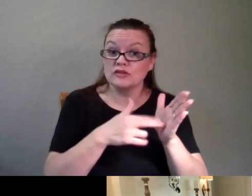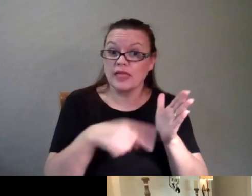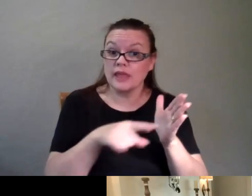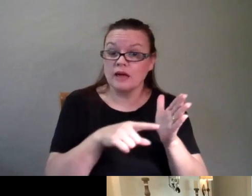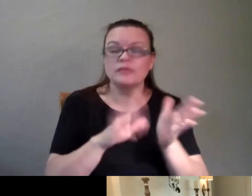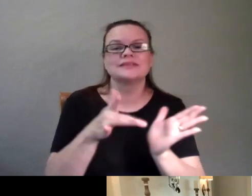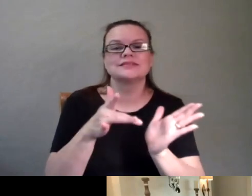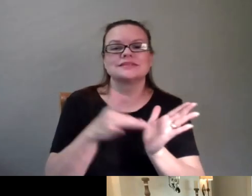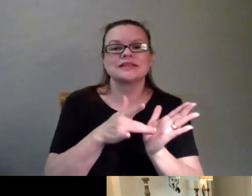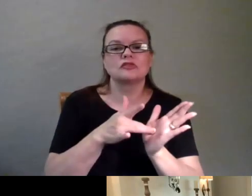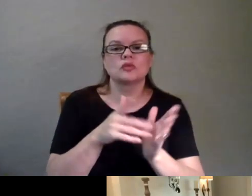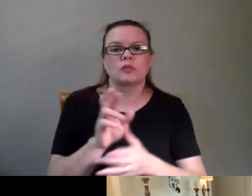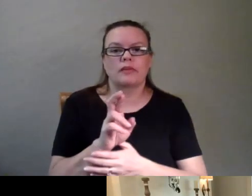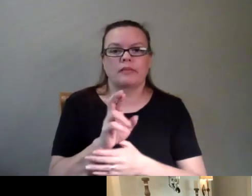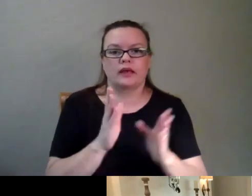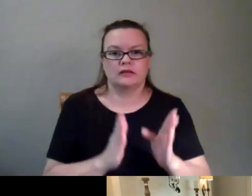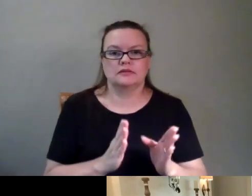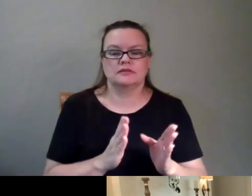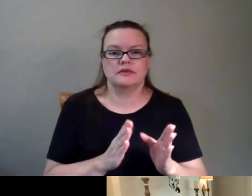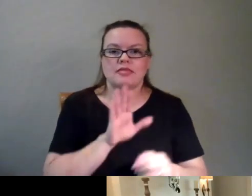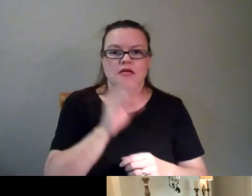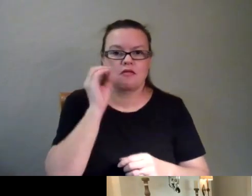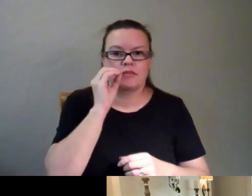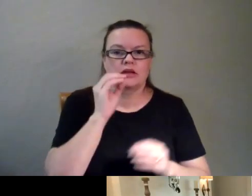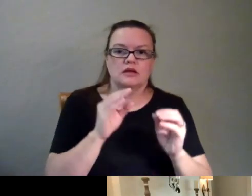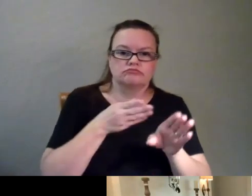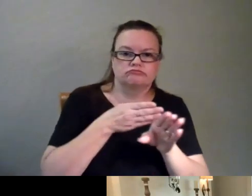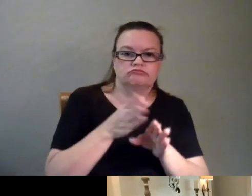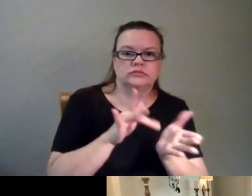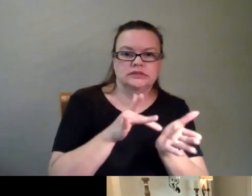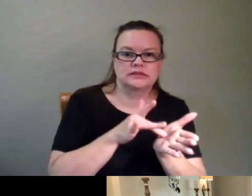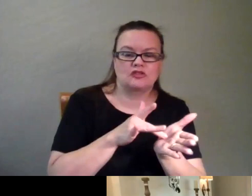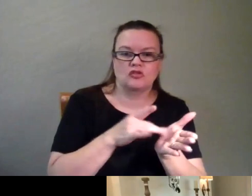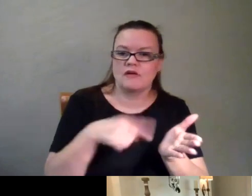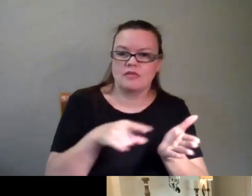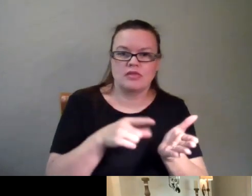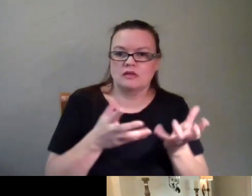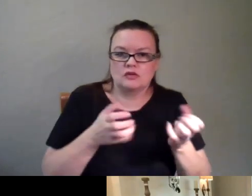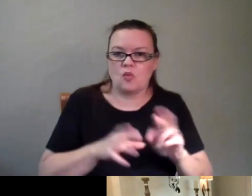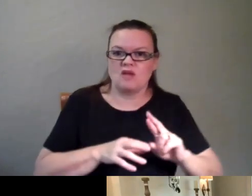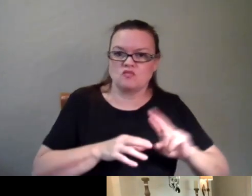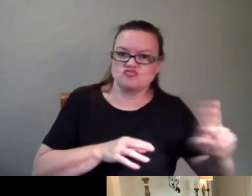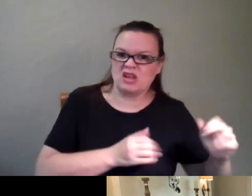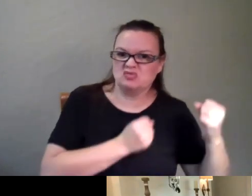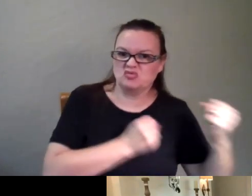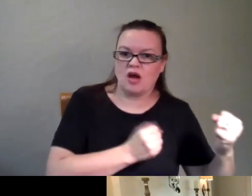been moving a little bit further to the right to keep from having a tough primary